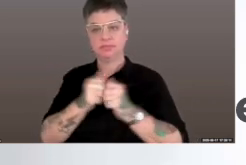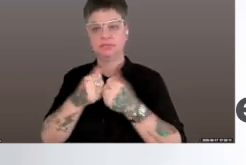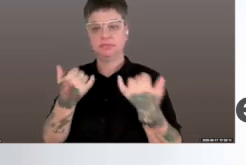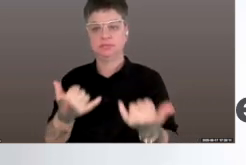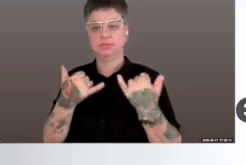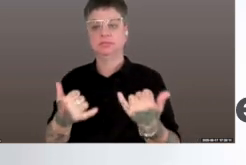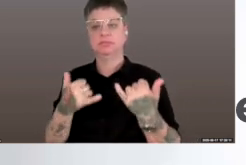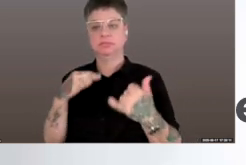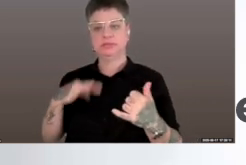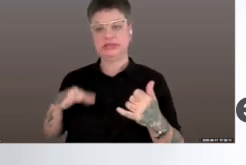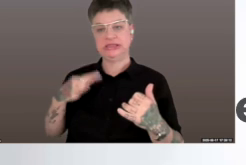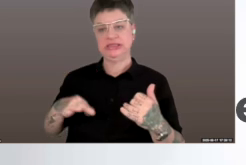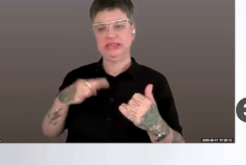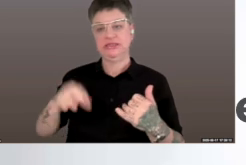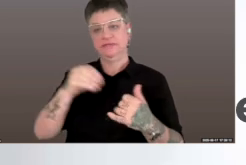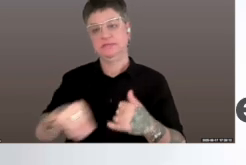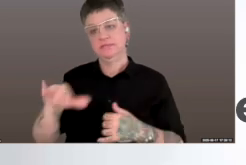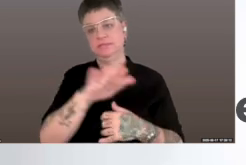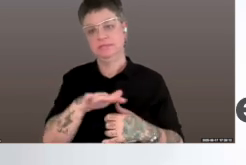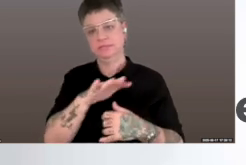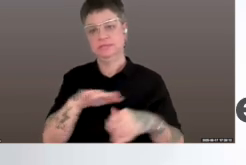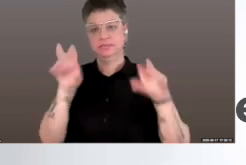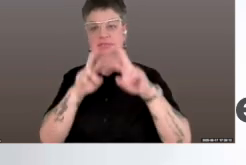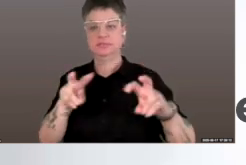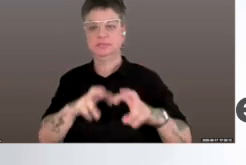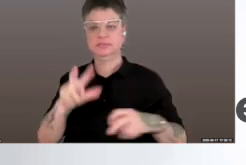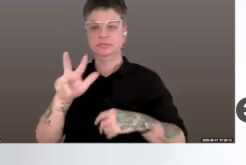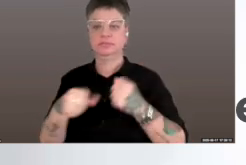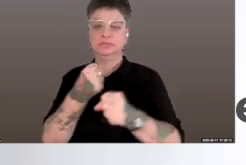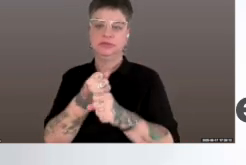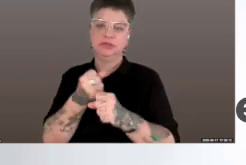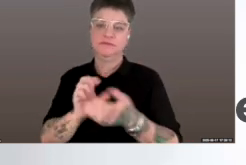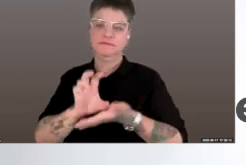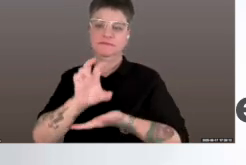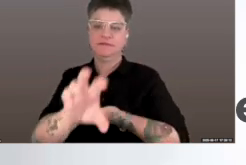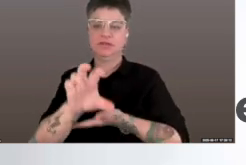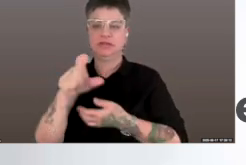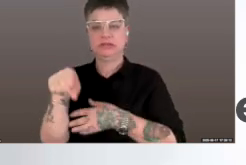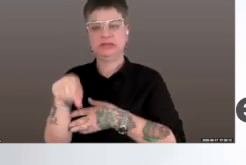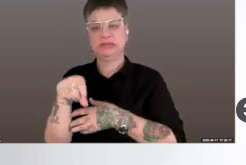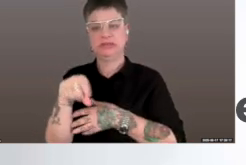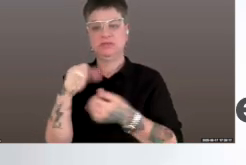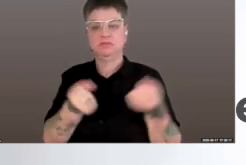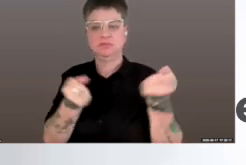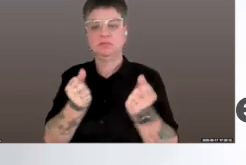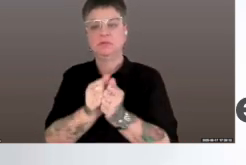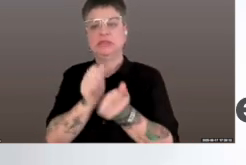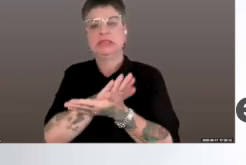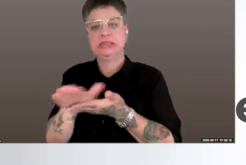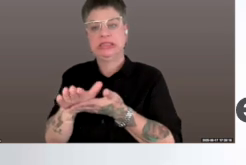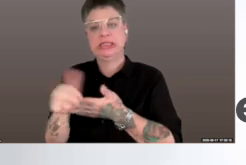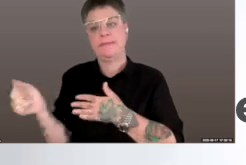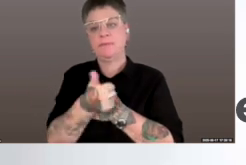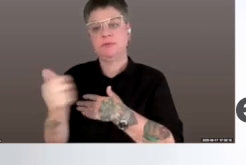Sharing and Mobility Options in Disadvantaged Communities Pilot Project. I will be referring to them in